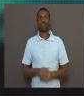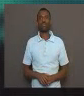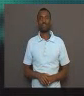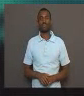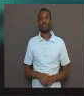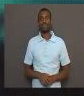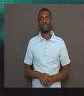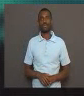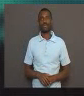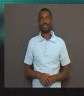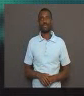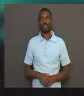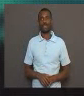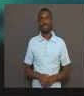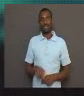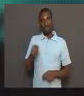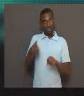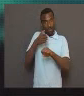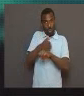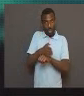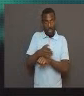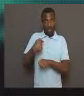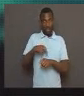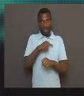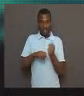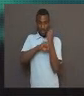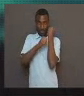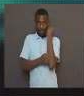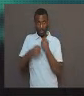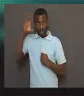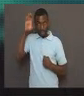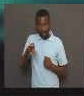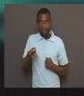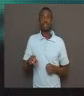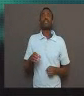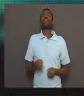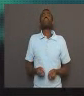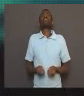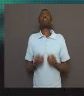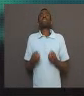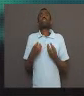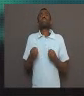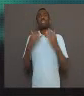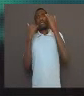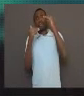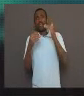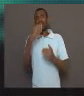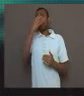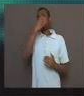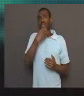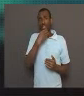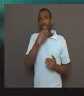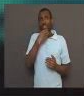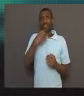We must establish how much of a reduction in heat energy happens per